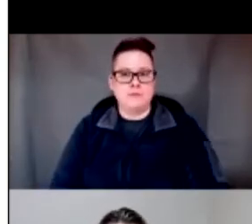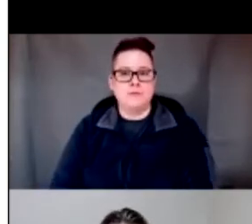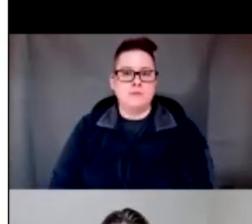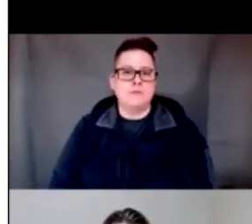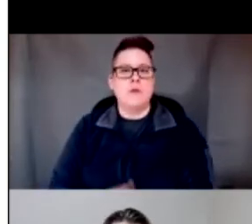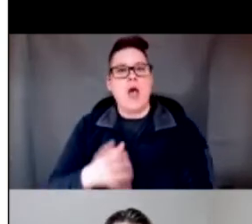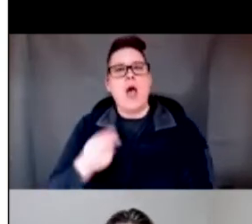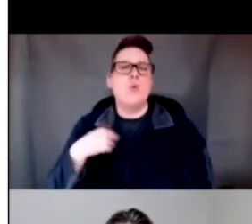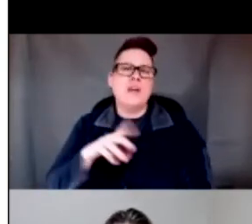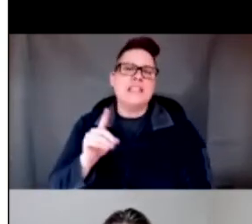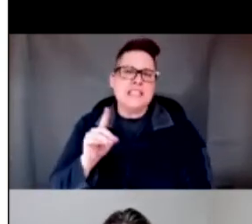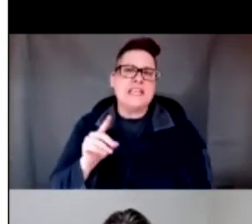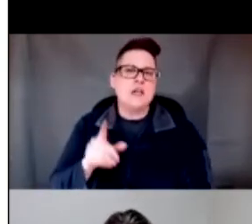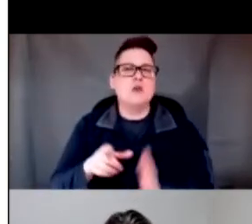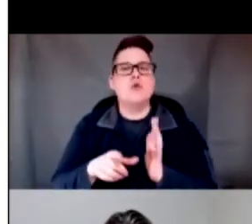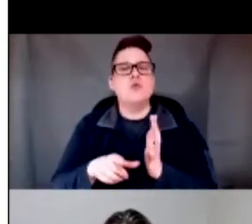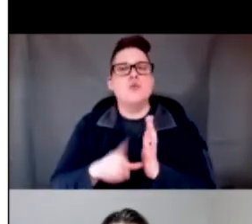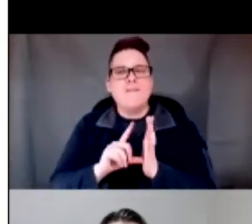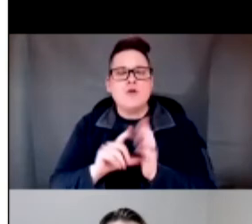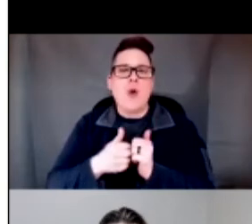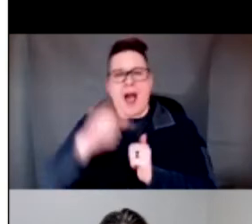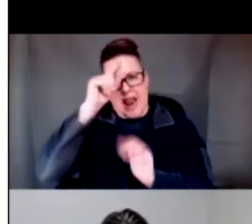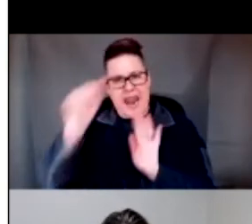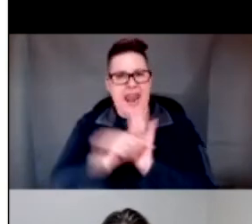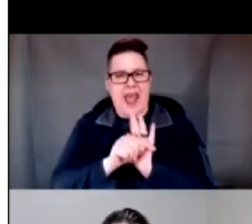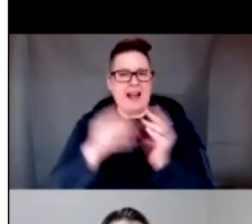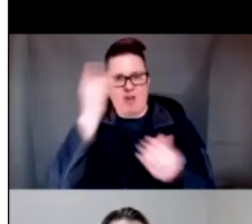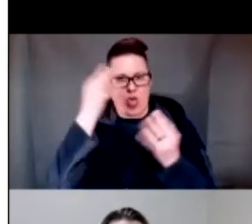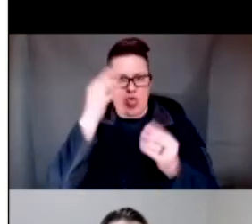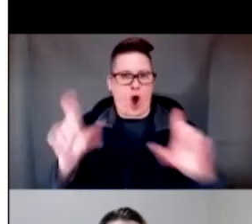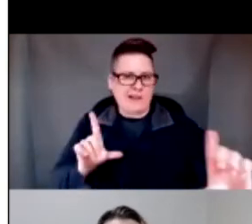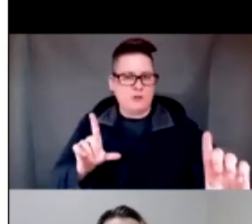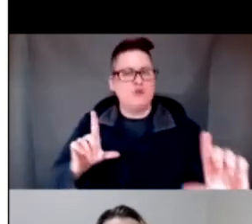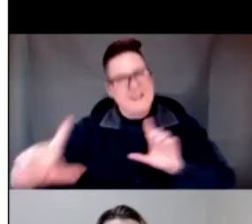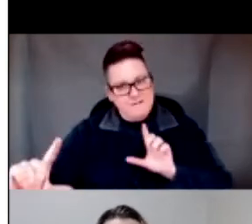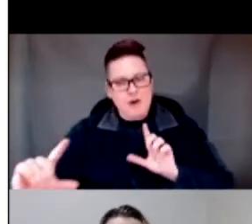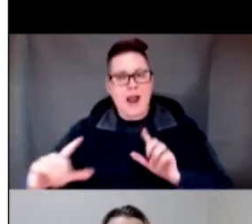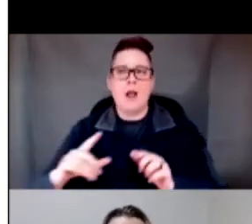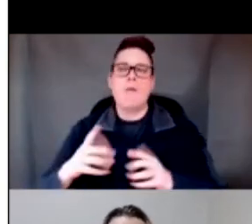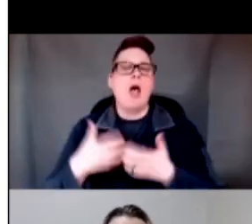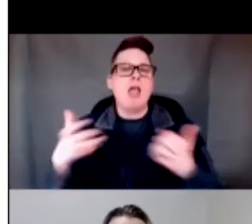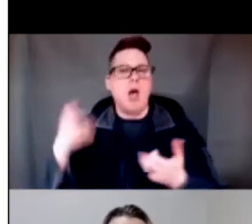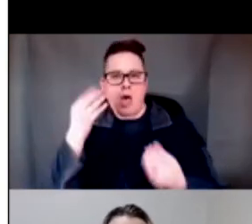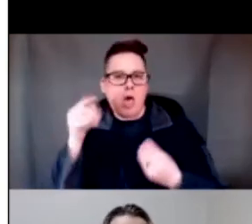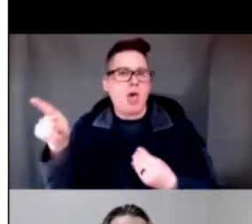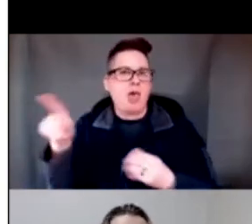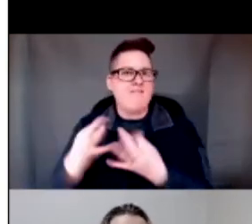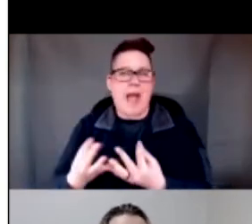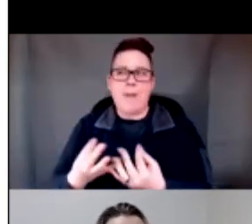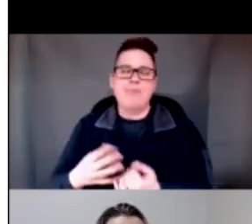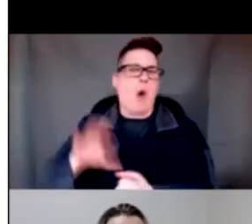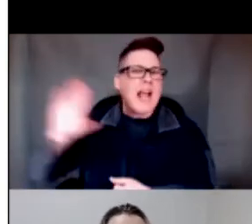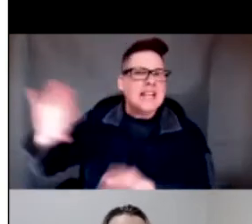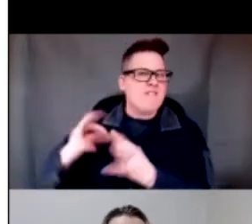review of reframing negative automatic thoughts, particularly around partner's family, because a lot of her thoughts were that his family